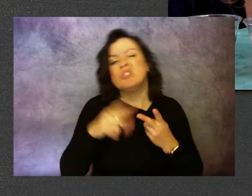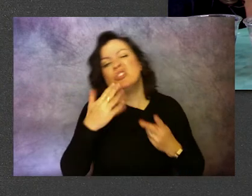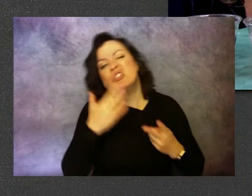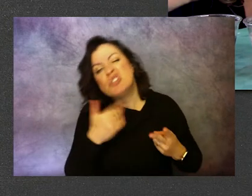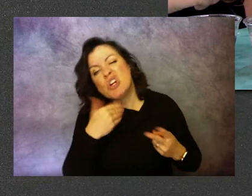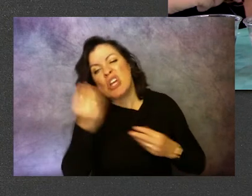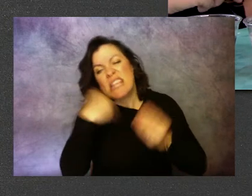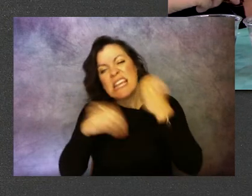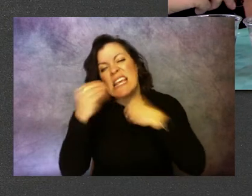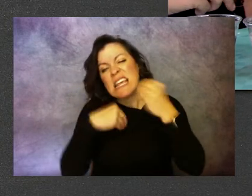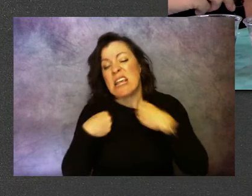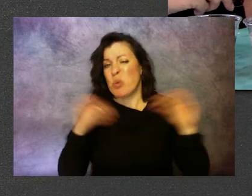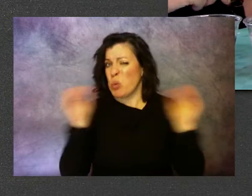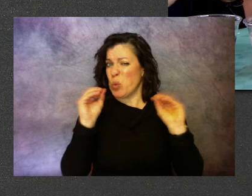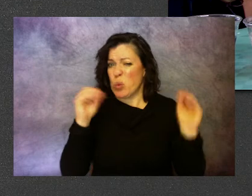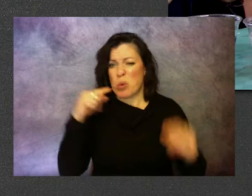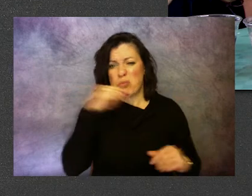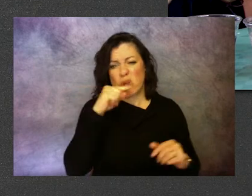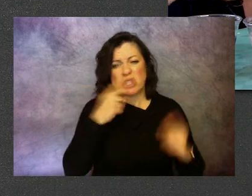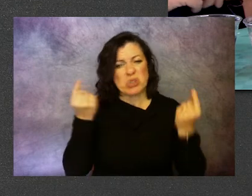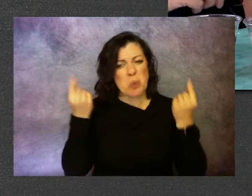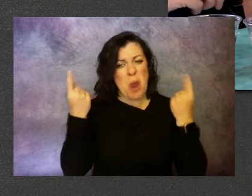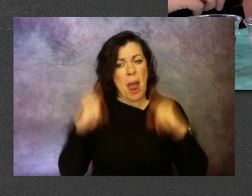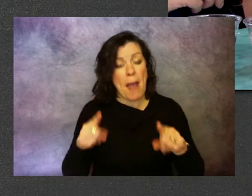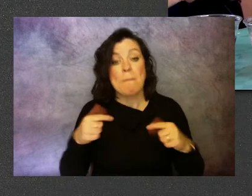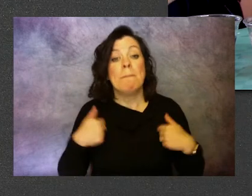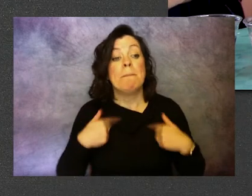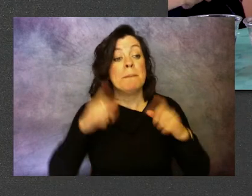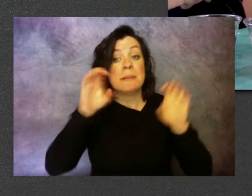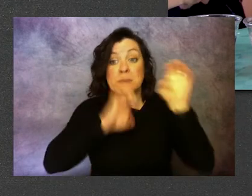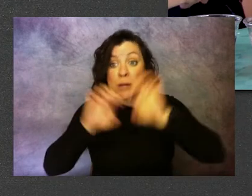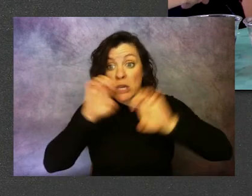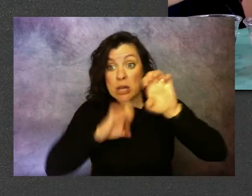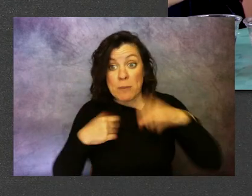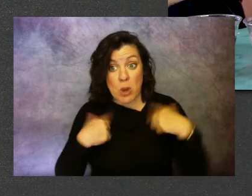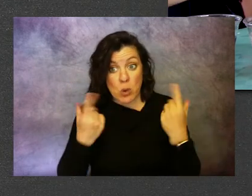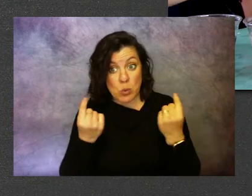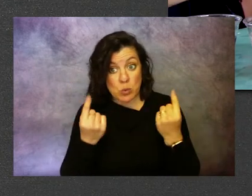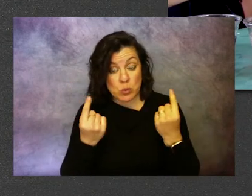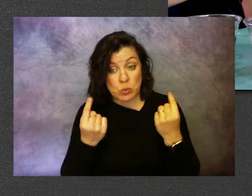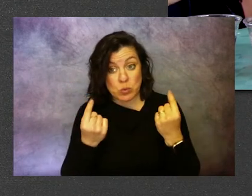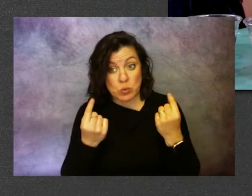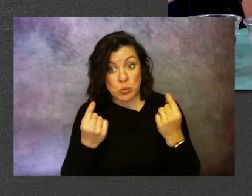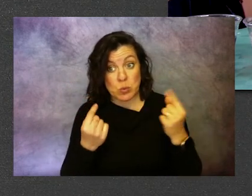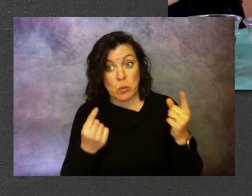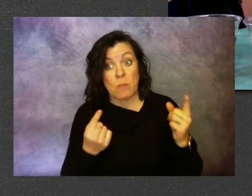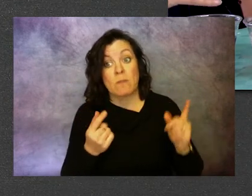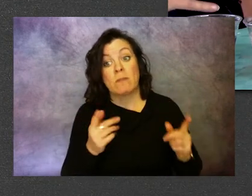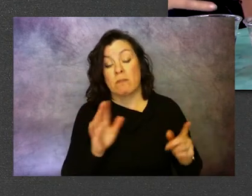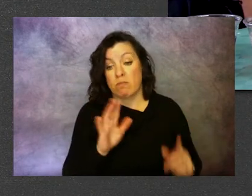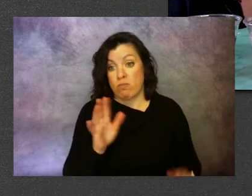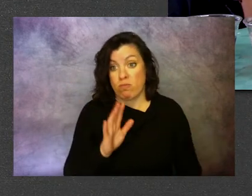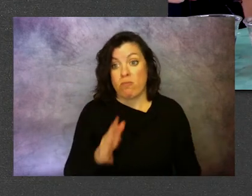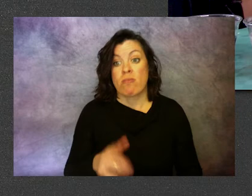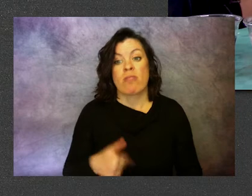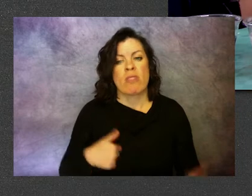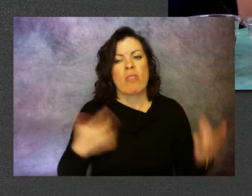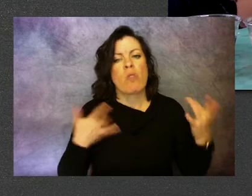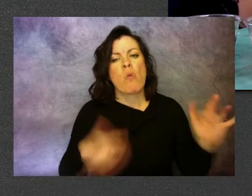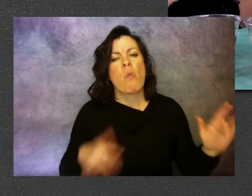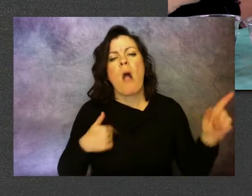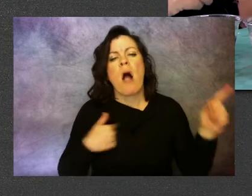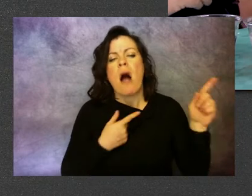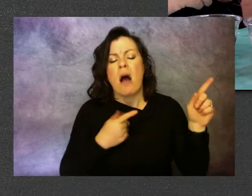them? So in this experiment, I'm using eggs because I don't want my teeth to get yucky. So I'm gonna use